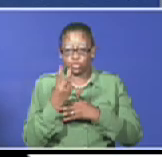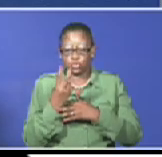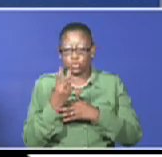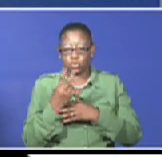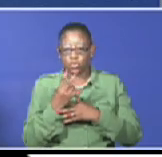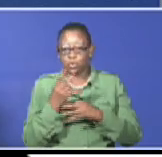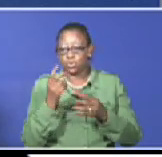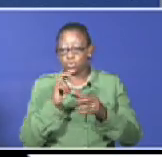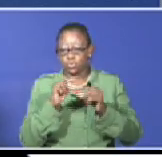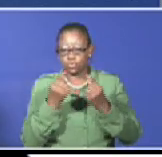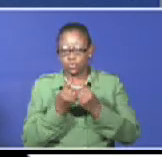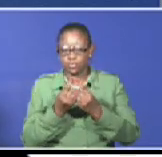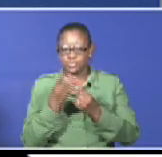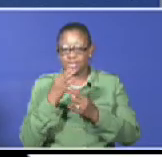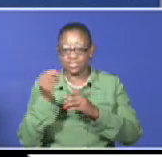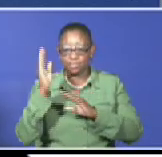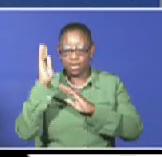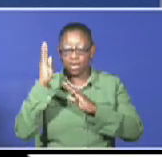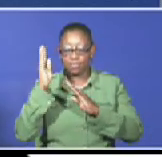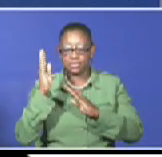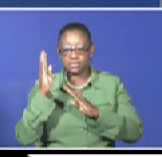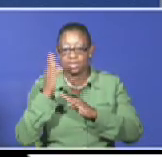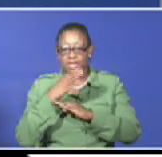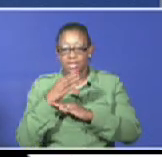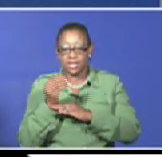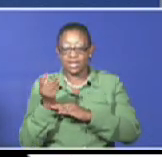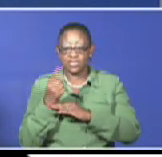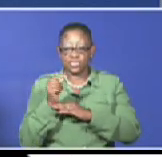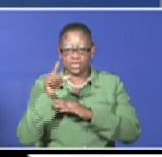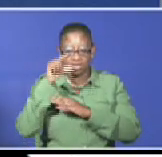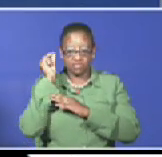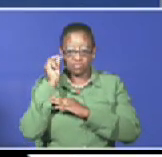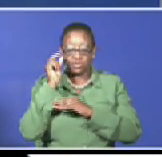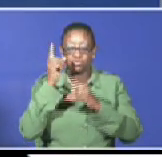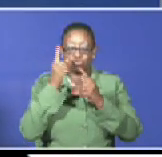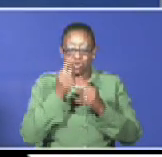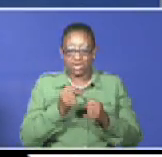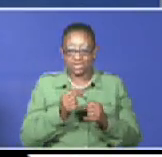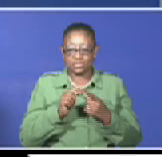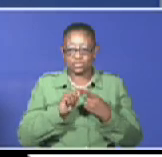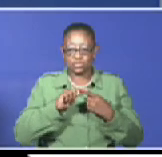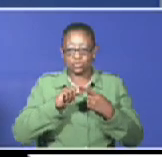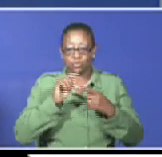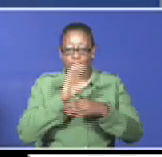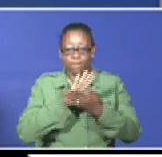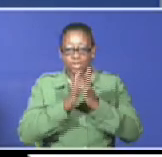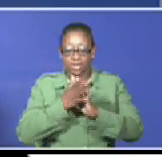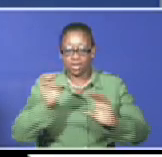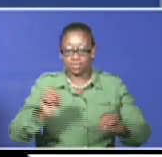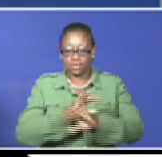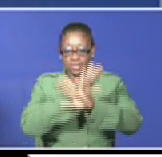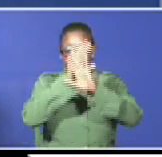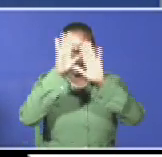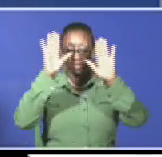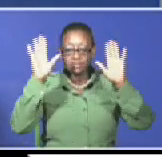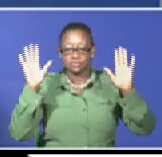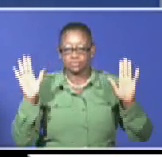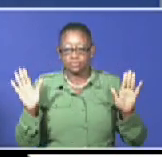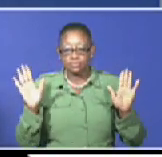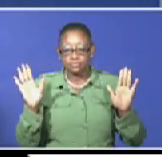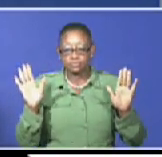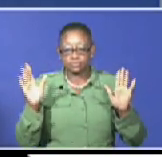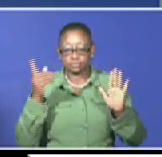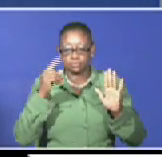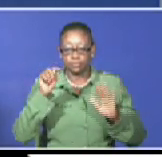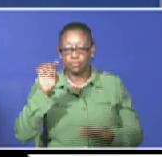Bahamas. While the F.N.M government continues to follow through on its commitment to transparency and accountability, the party says